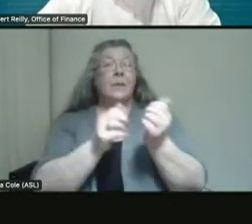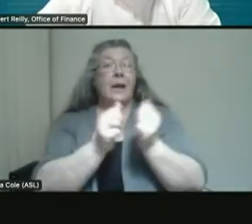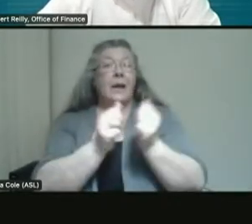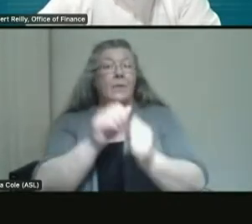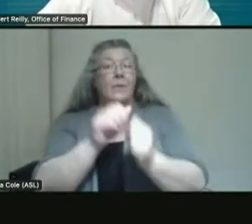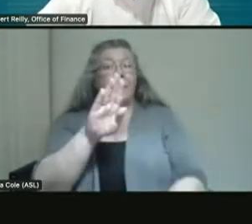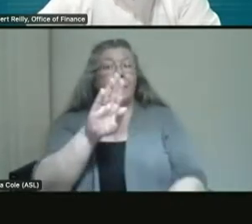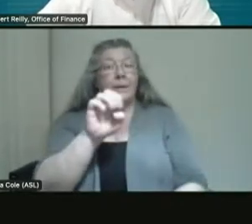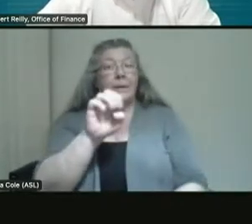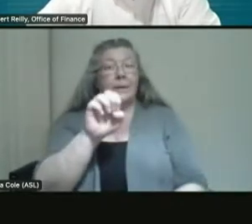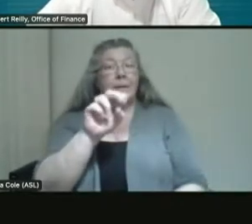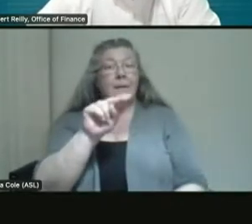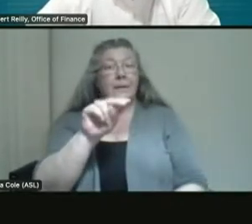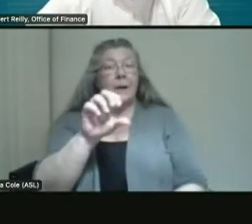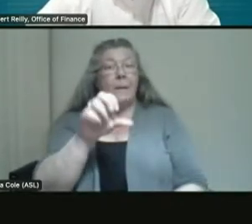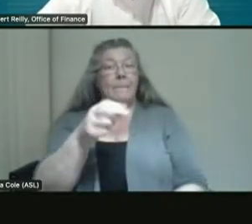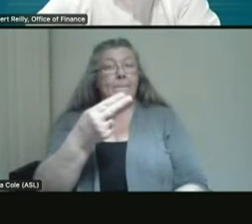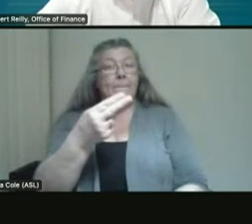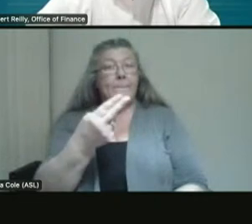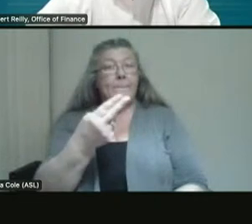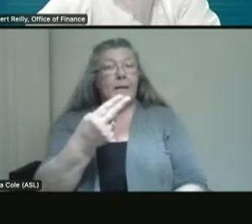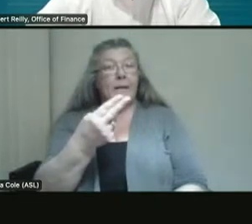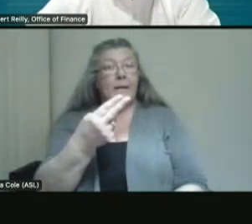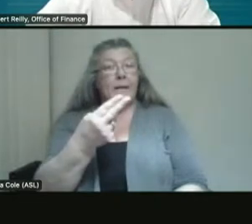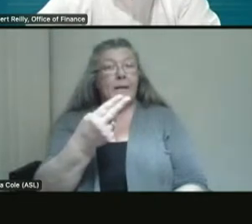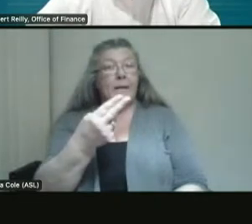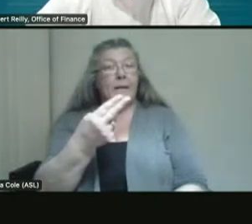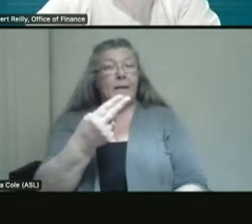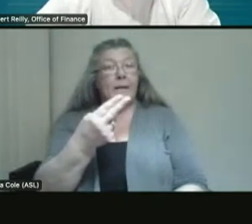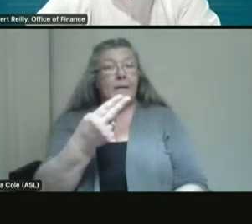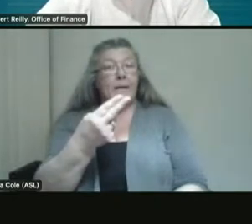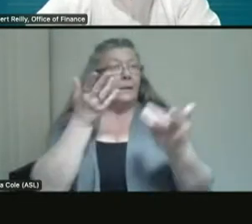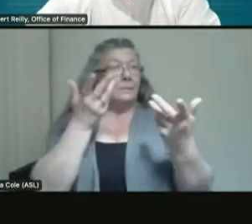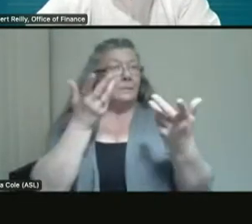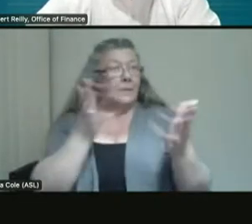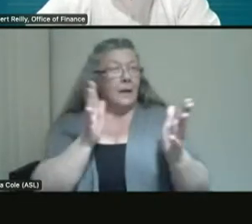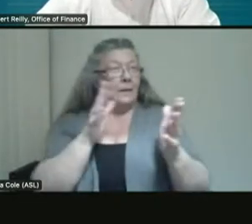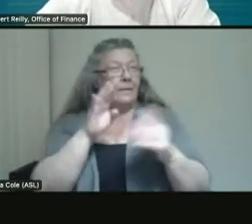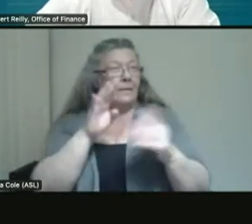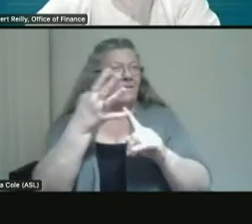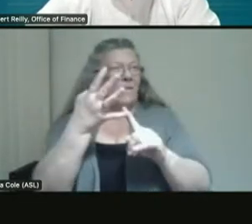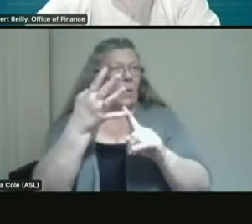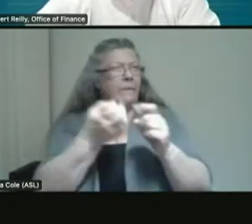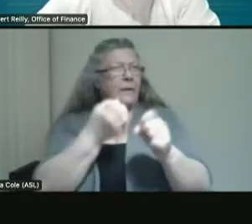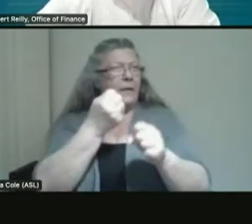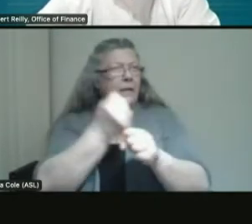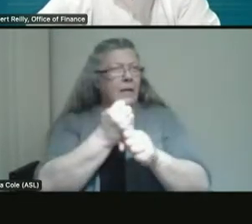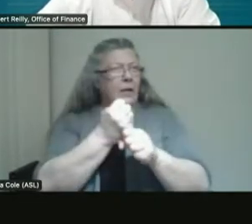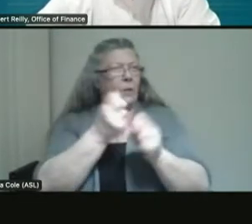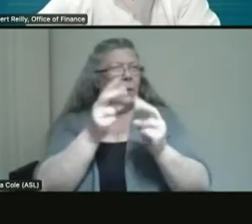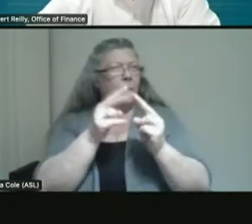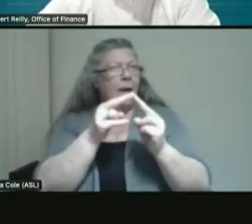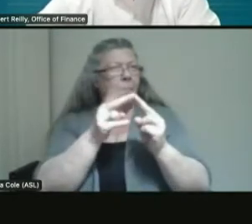year. So we either have to renew or we have to, look at a new vendor. So we have